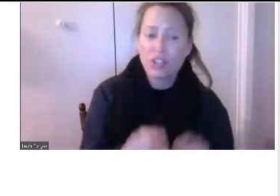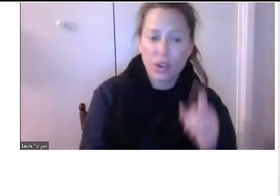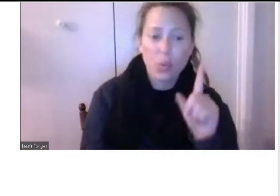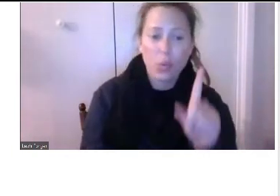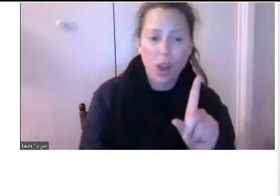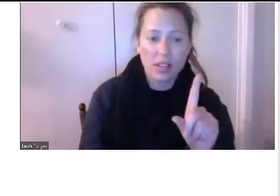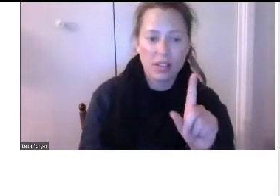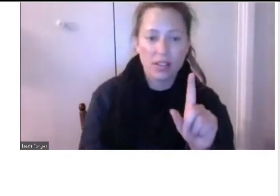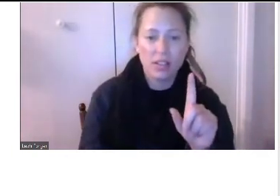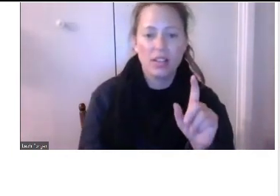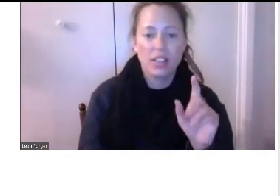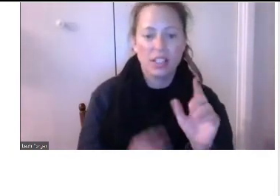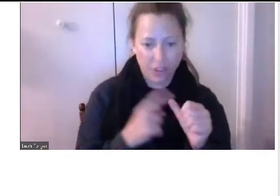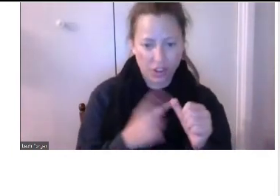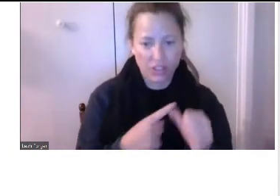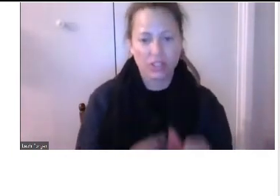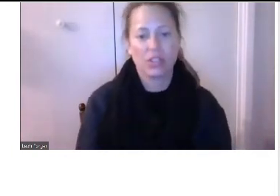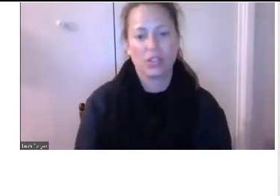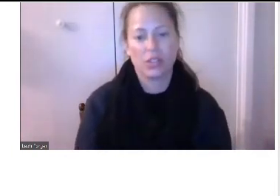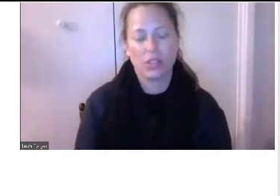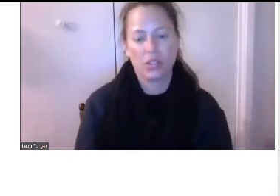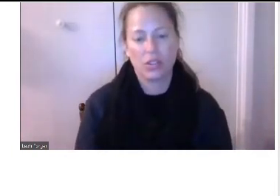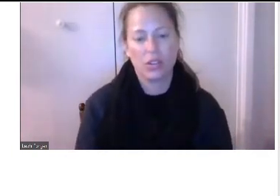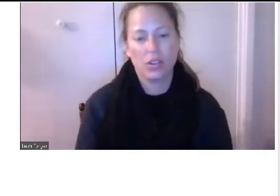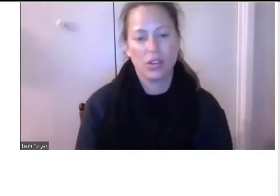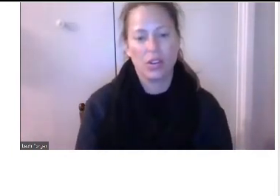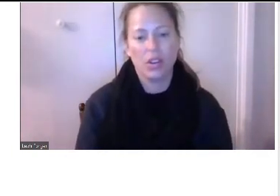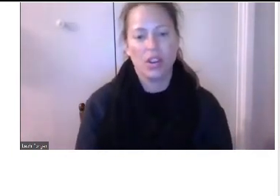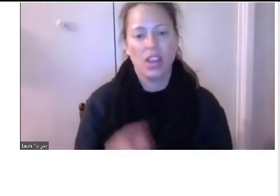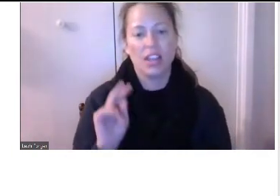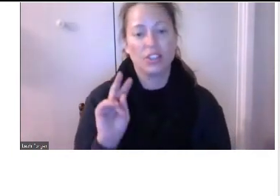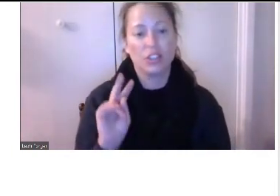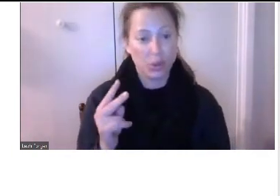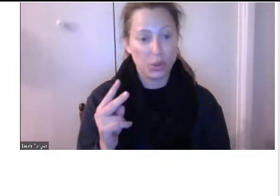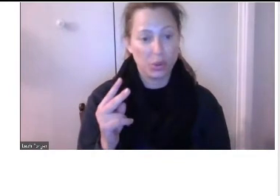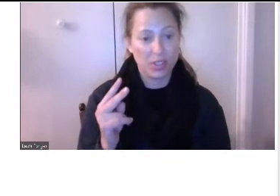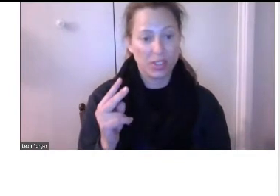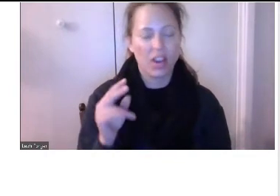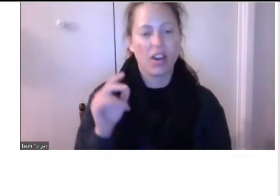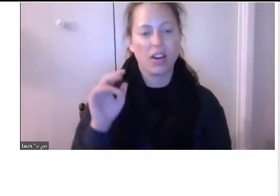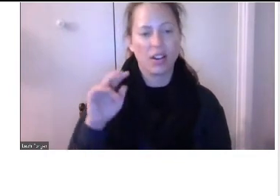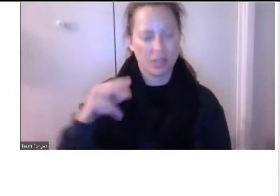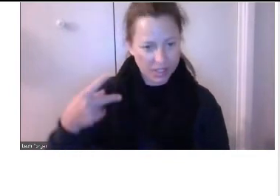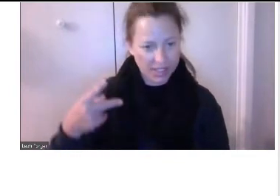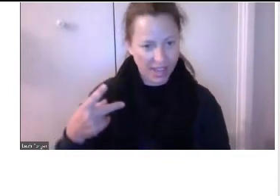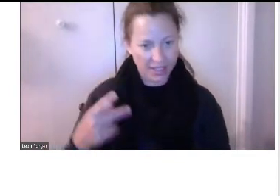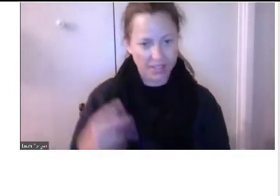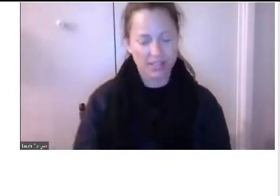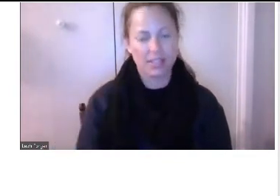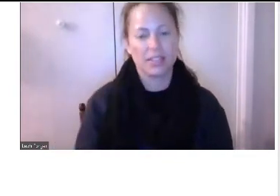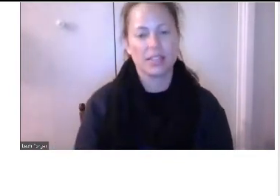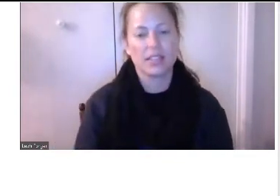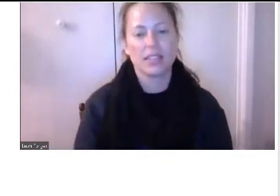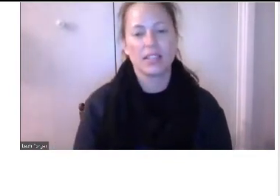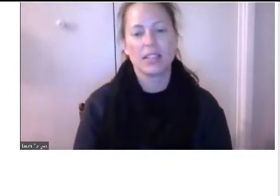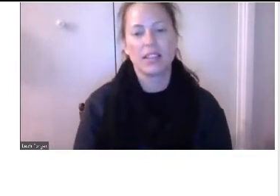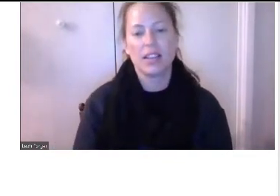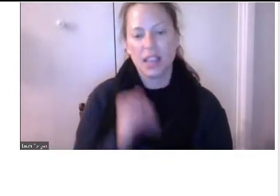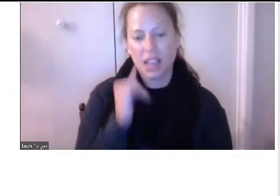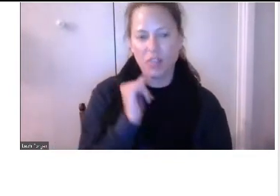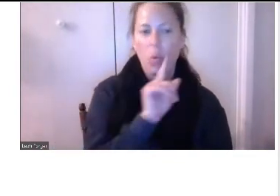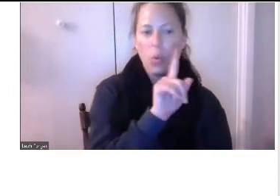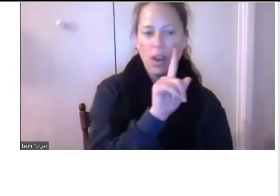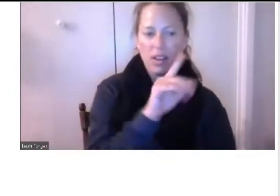first, okay, and the 2's come second if you're doing the 1 first on